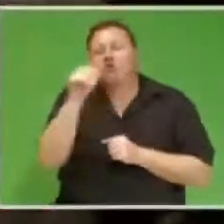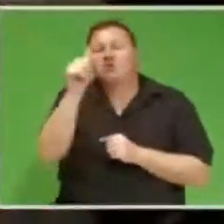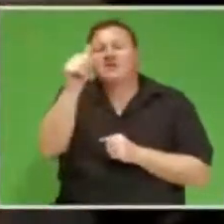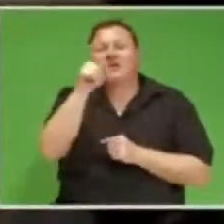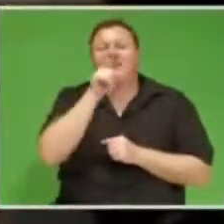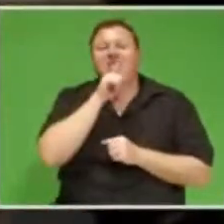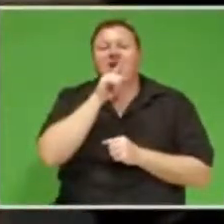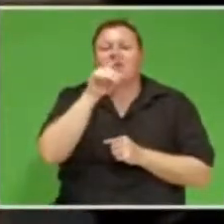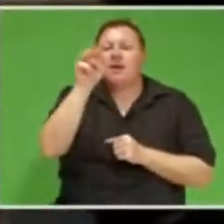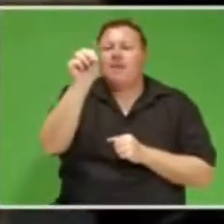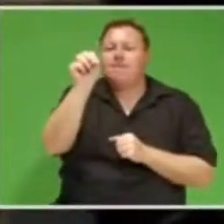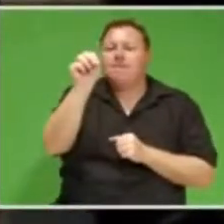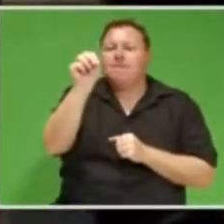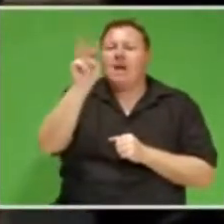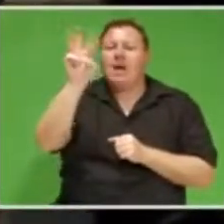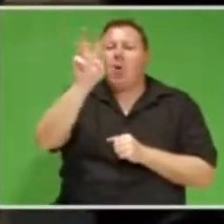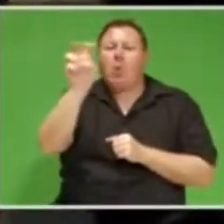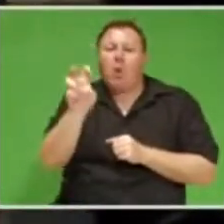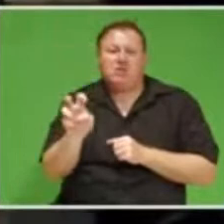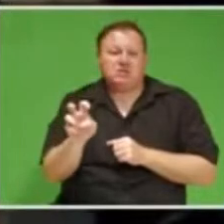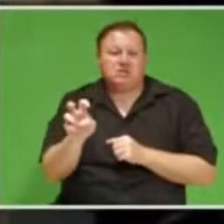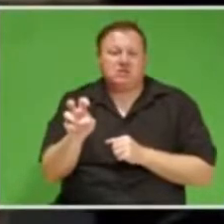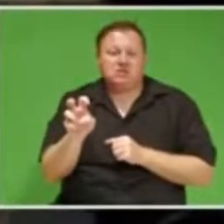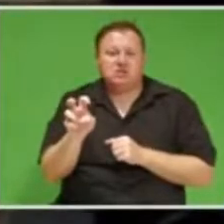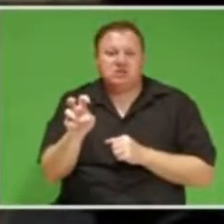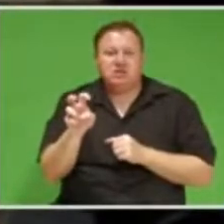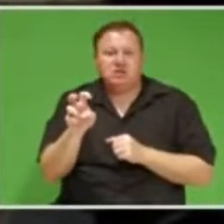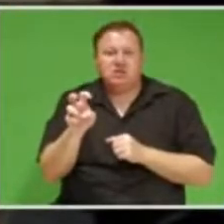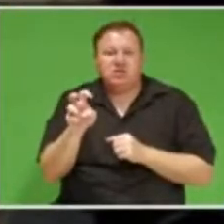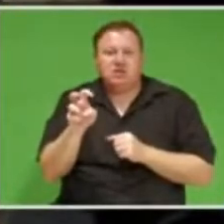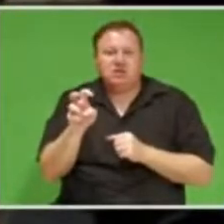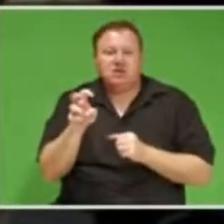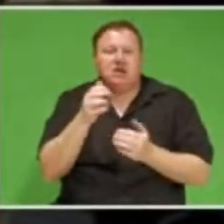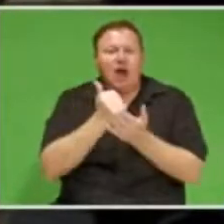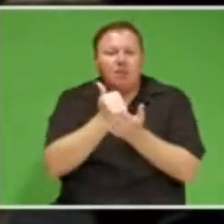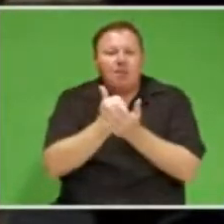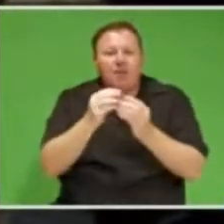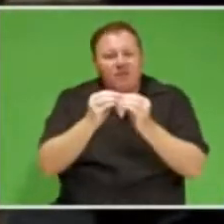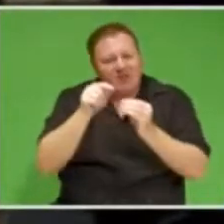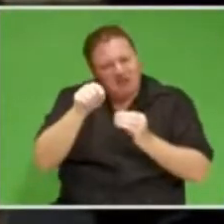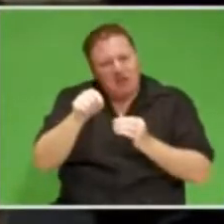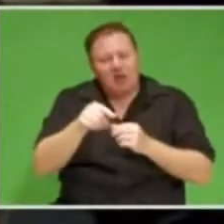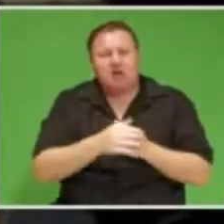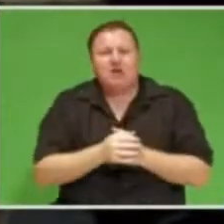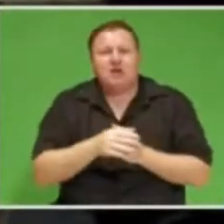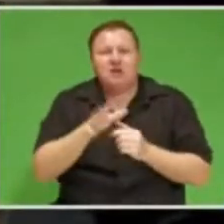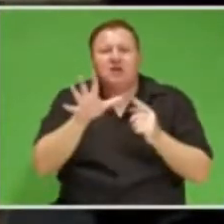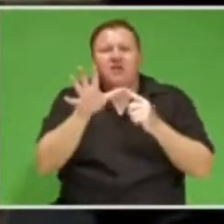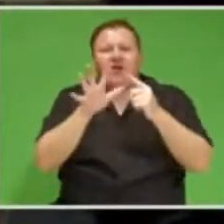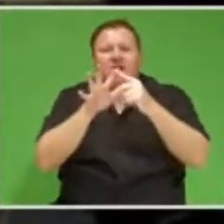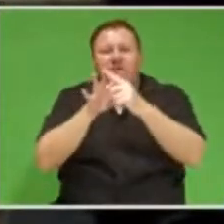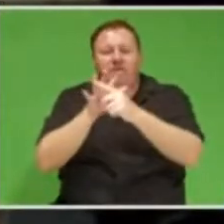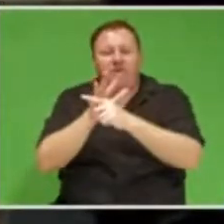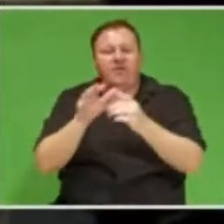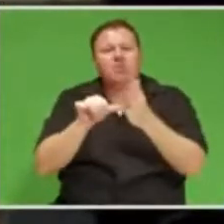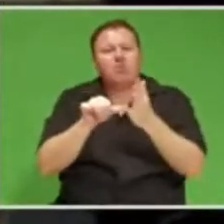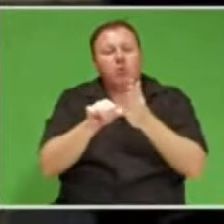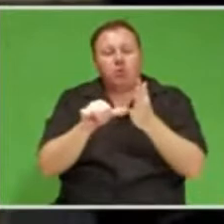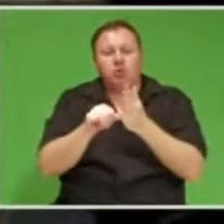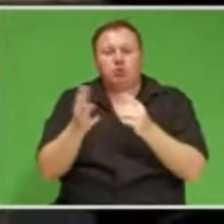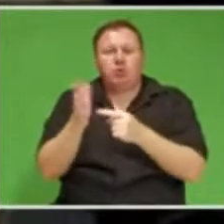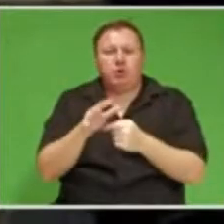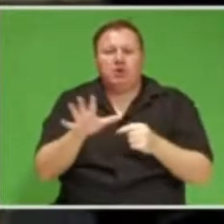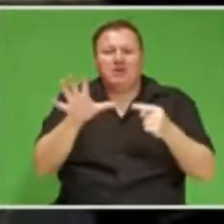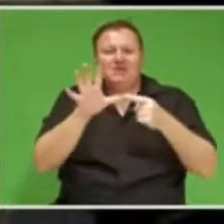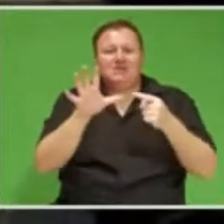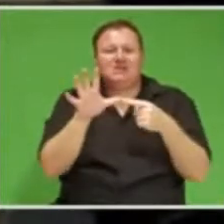6,000 megawatts. The plan outlined 5 key interventions. First, to fix